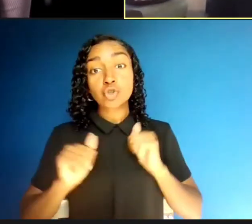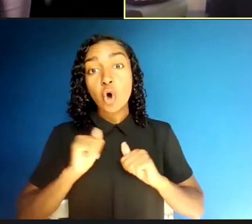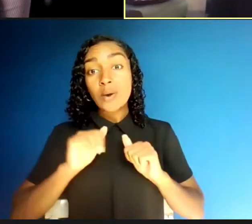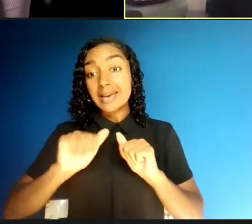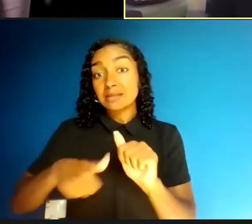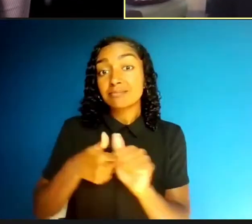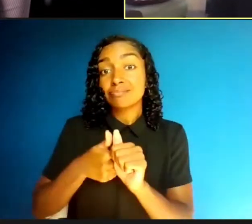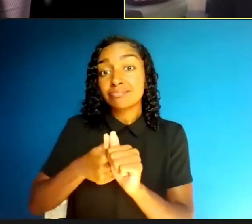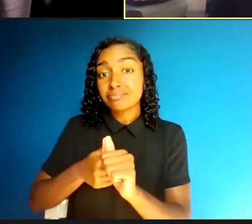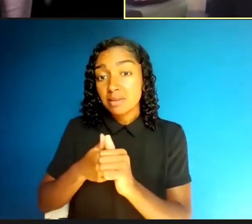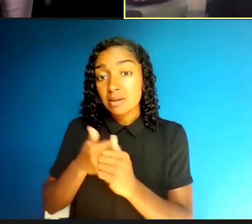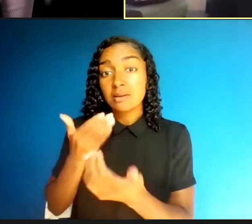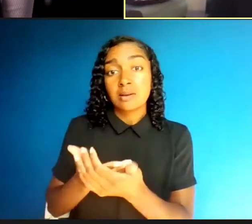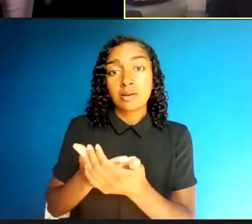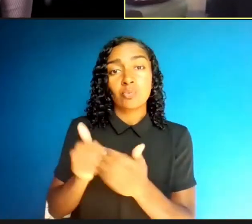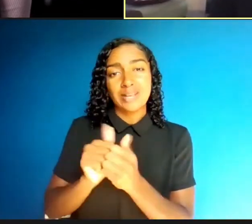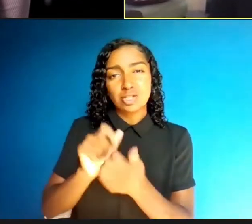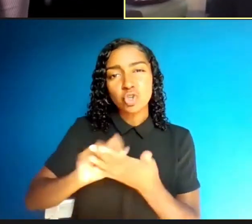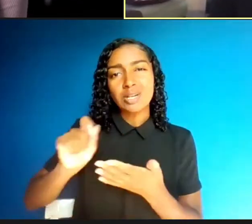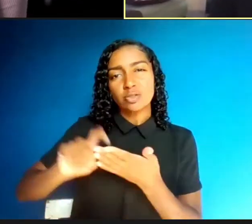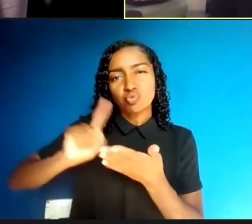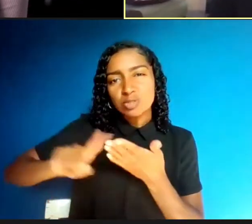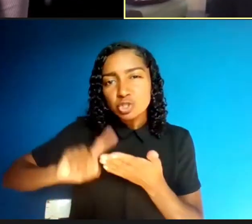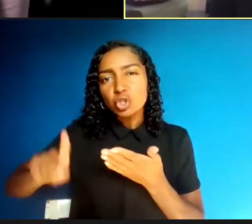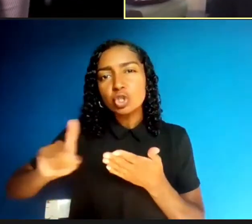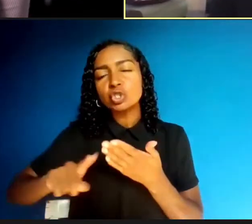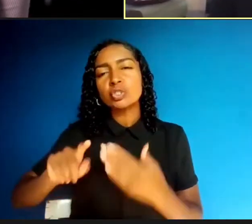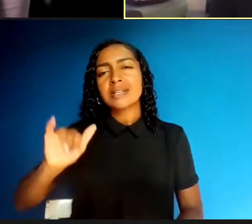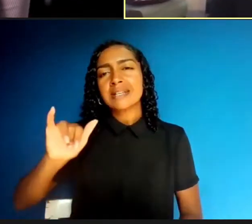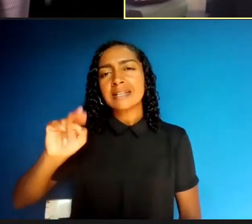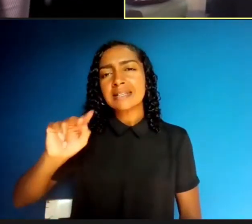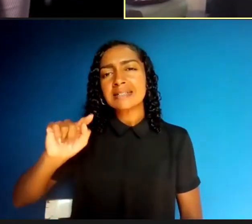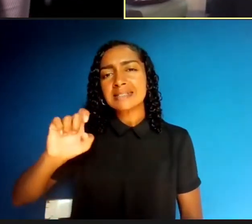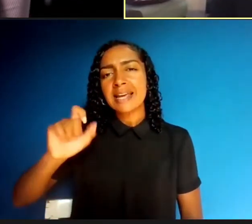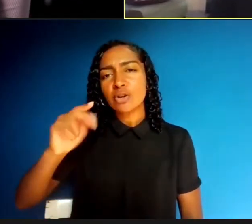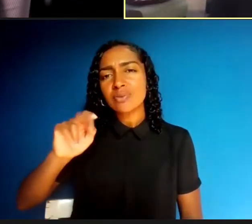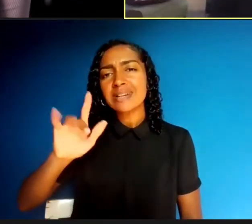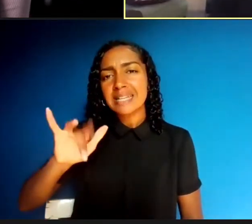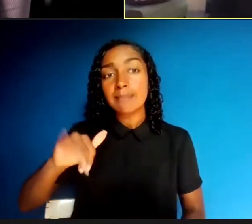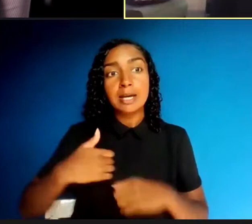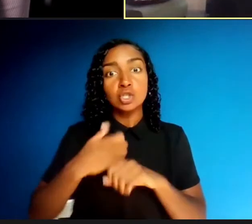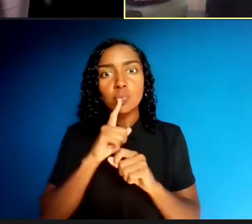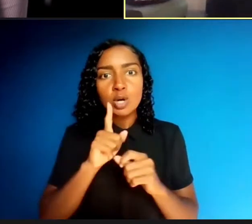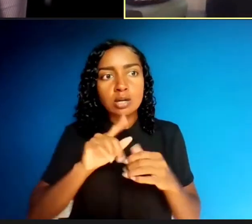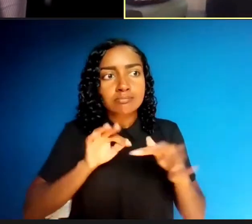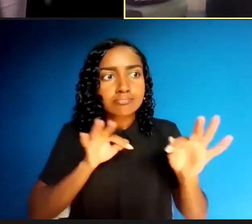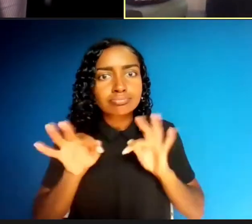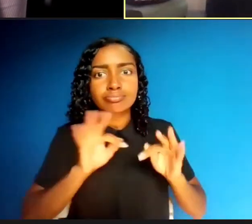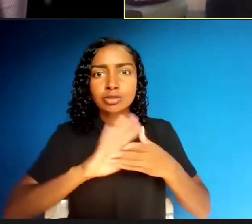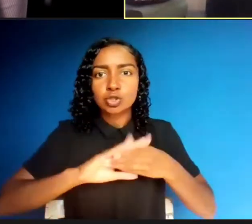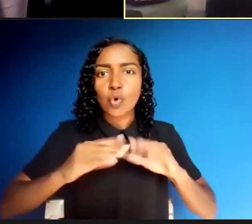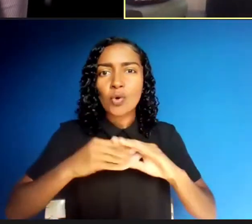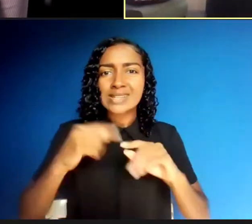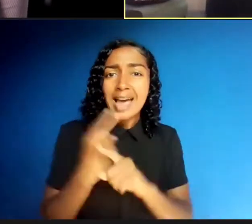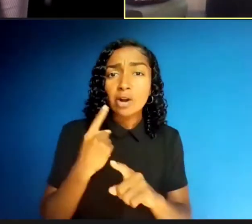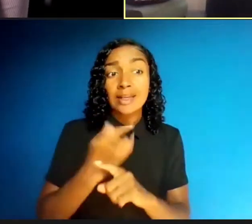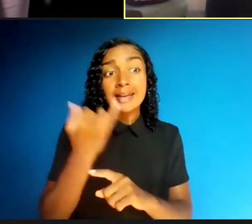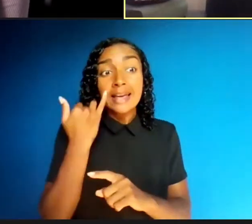and the integrity of like making sure that we're telling the stories accurately and we have the right information, and we will change things when we get things